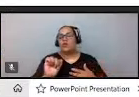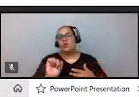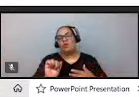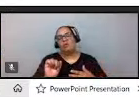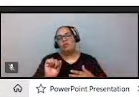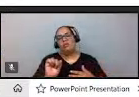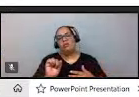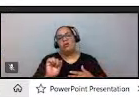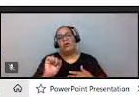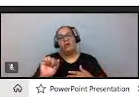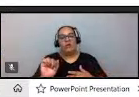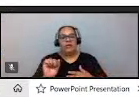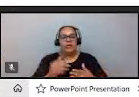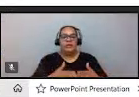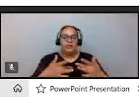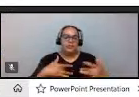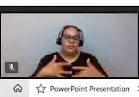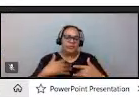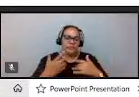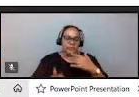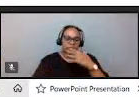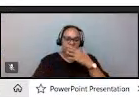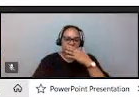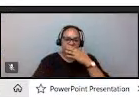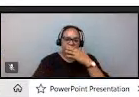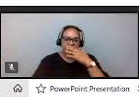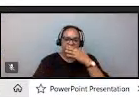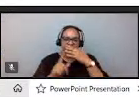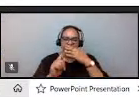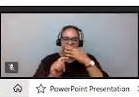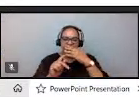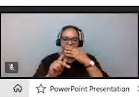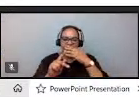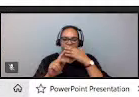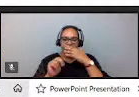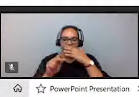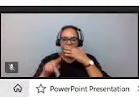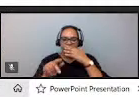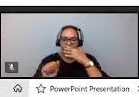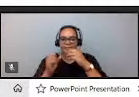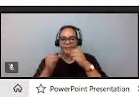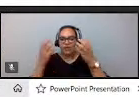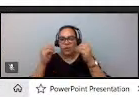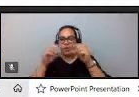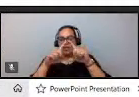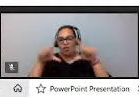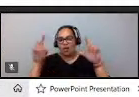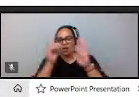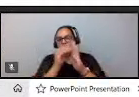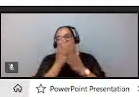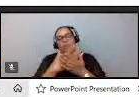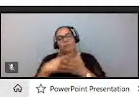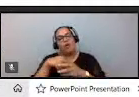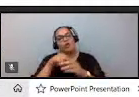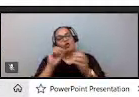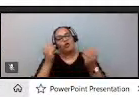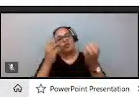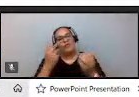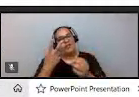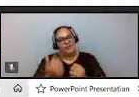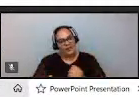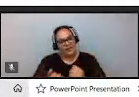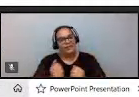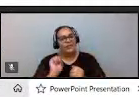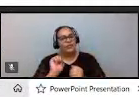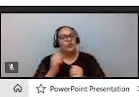of the terminals concern um the tnpa dashboards that continues to form part of that notification